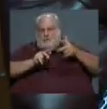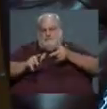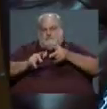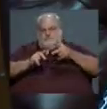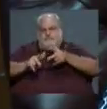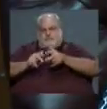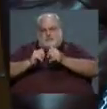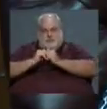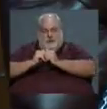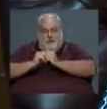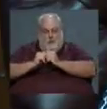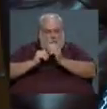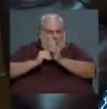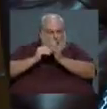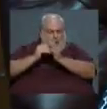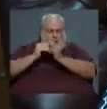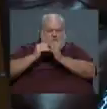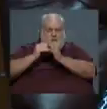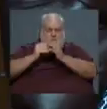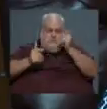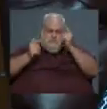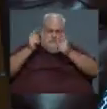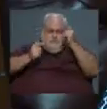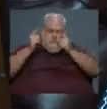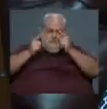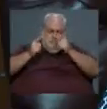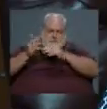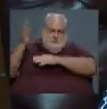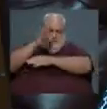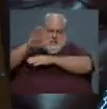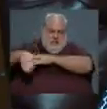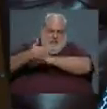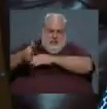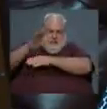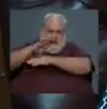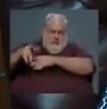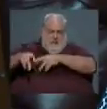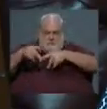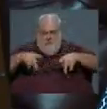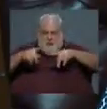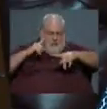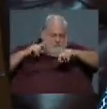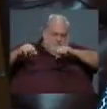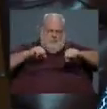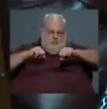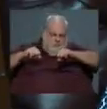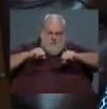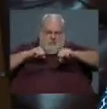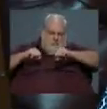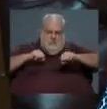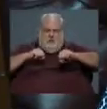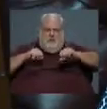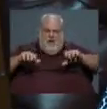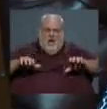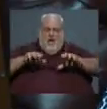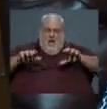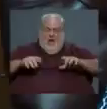There was gunfire all hours of the day, night, loud music, partying, and one can only imagine other